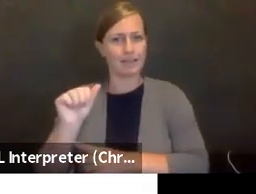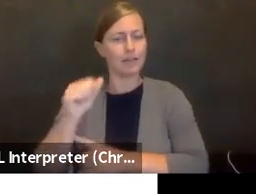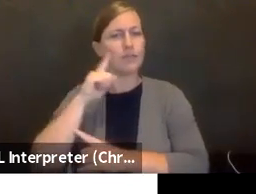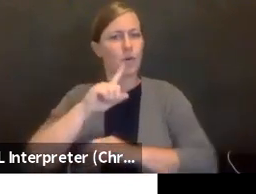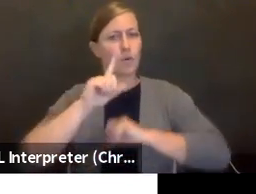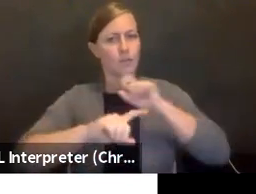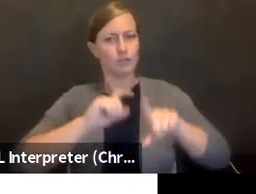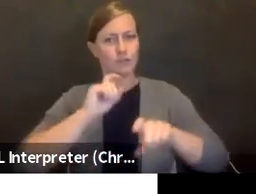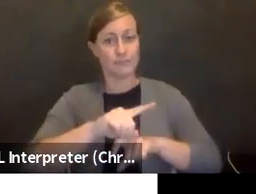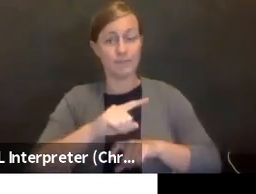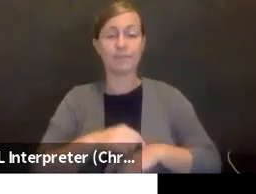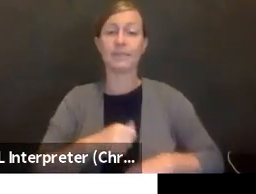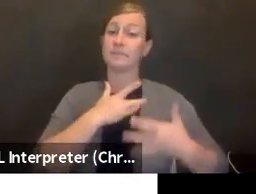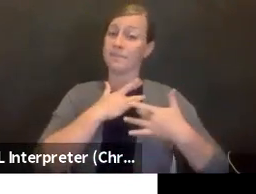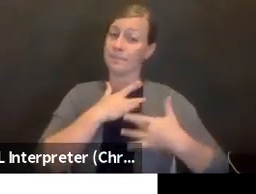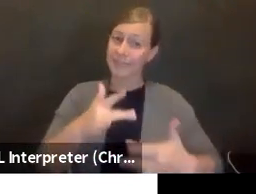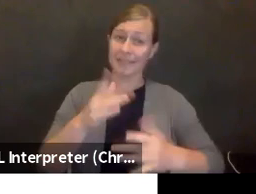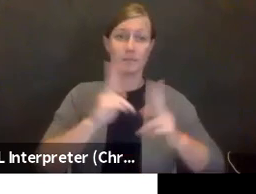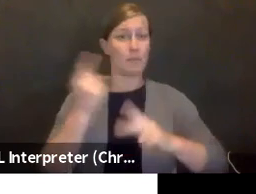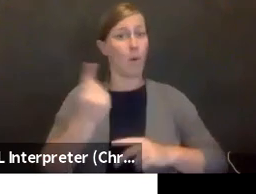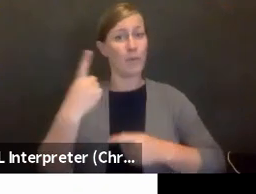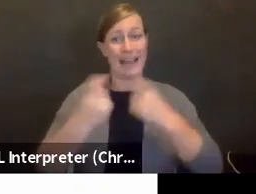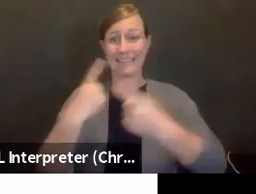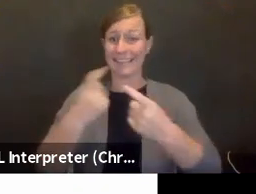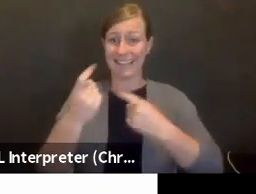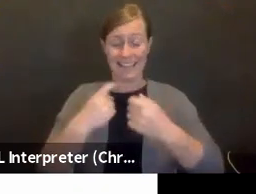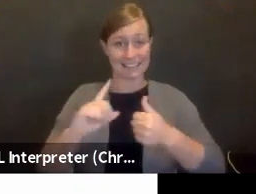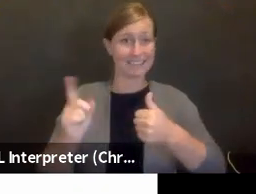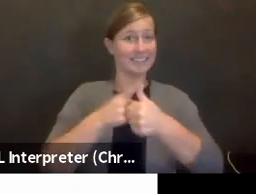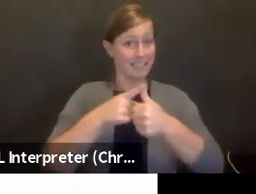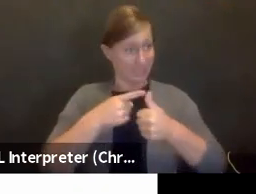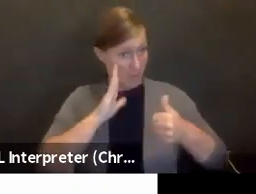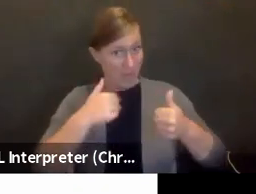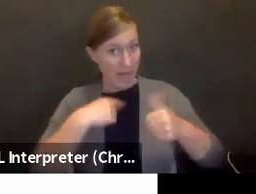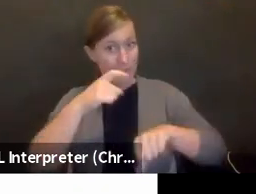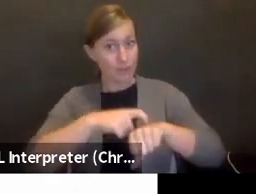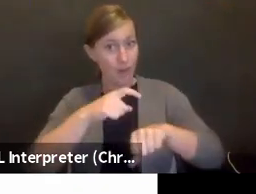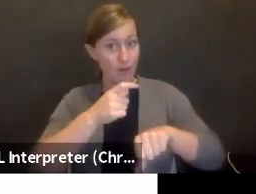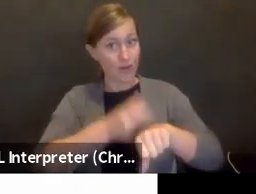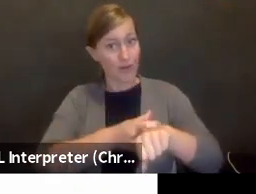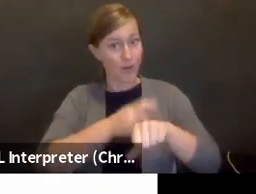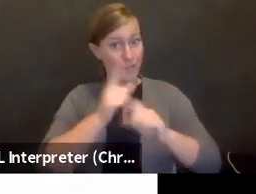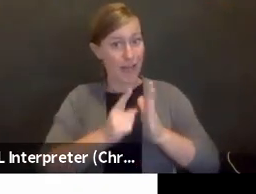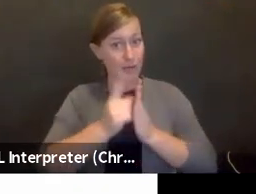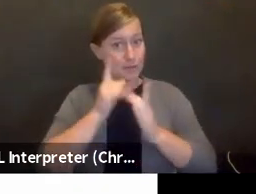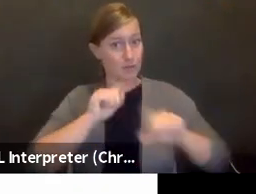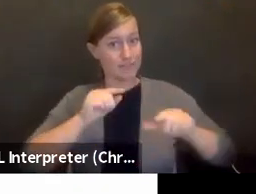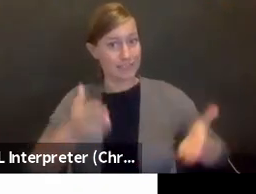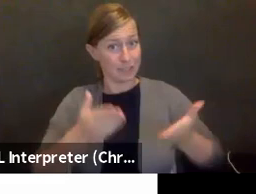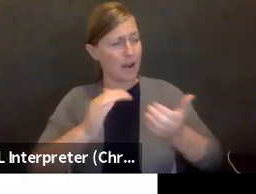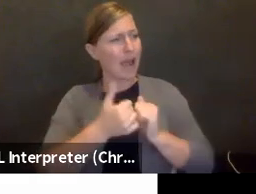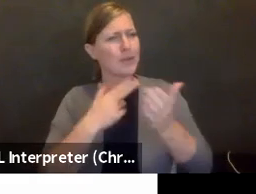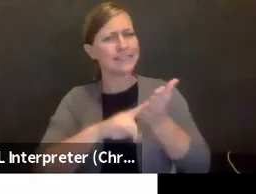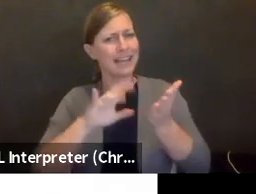Questions that we always seem to get. Number one, will I get clock hours for attending this and how do I sign in? Don't worry